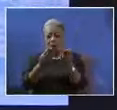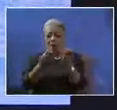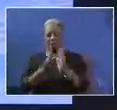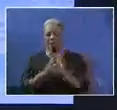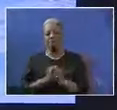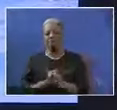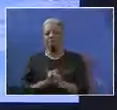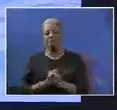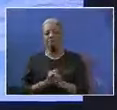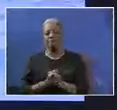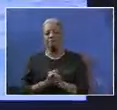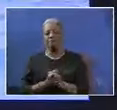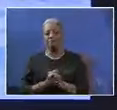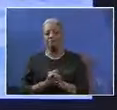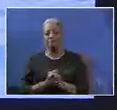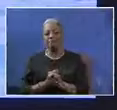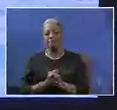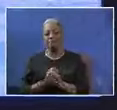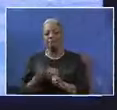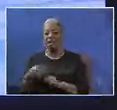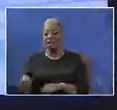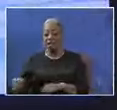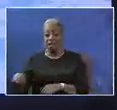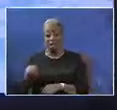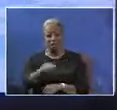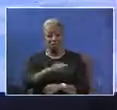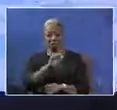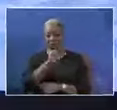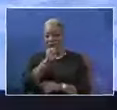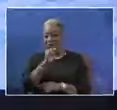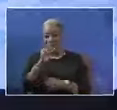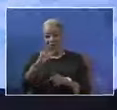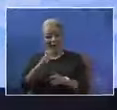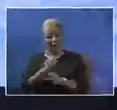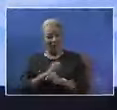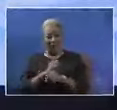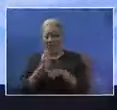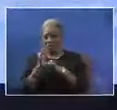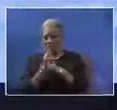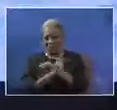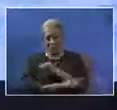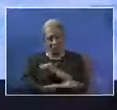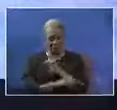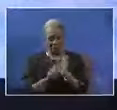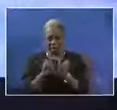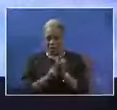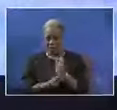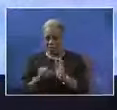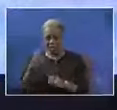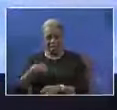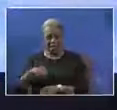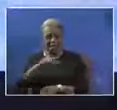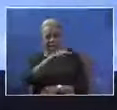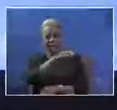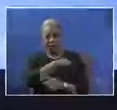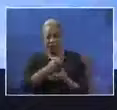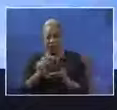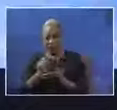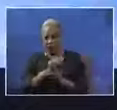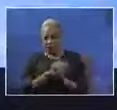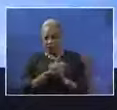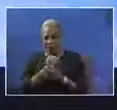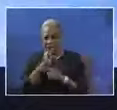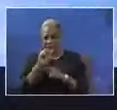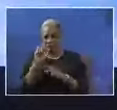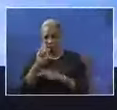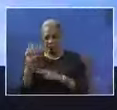gotten the punishment we deserve. We have messed up over and over again. And don't look at your neighbor. Don't look at